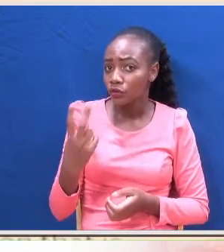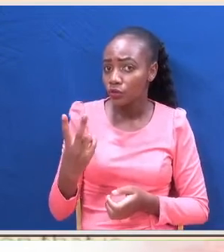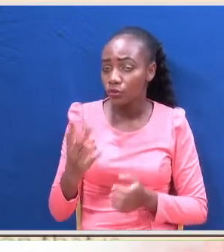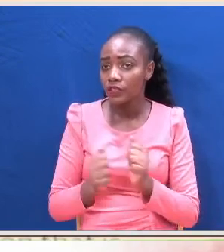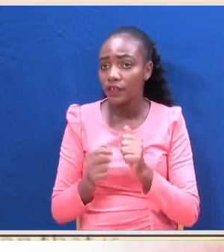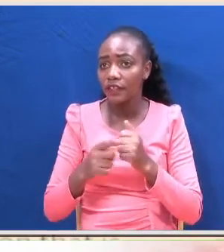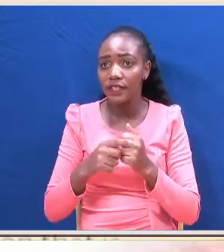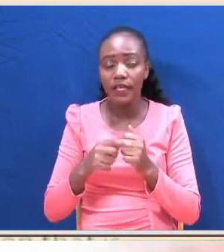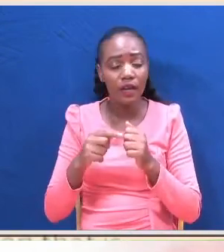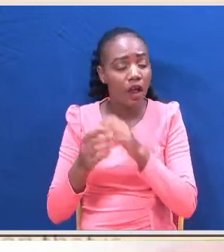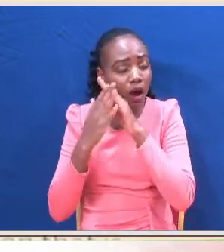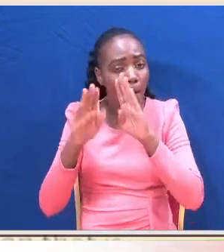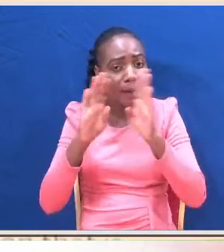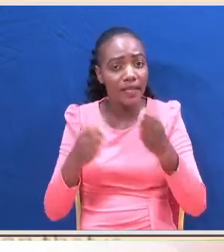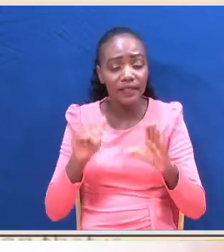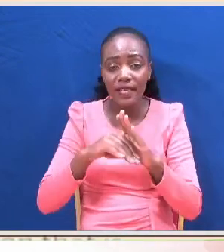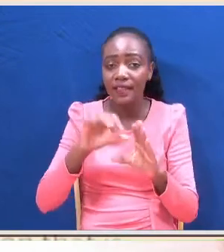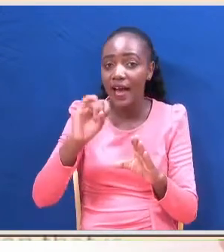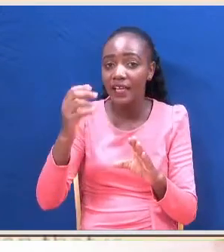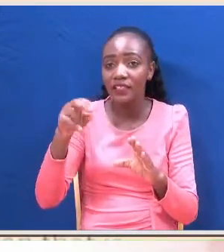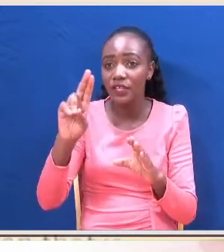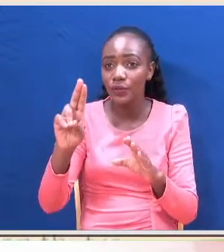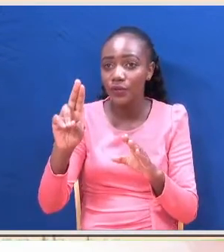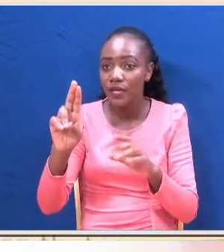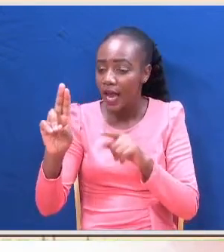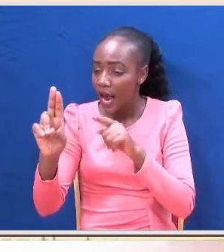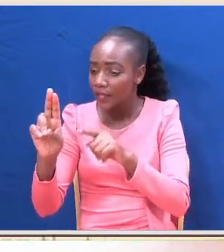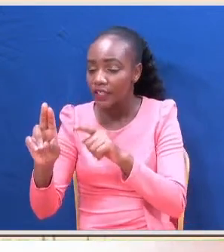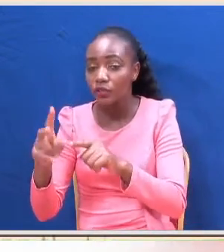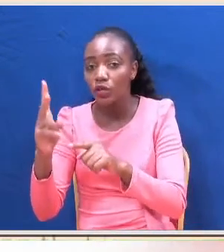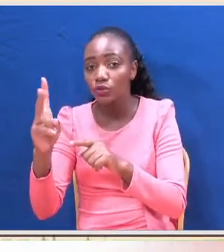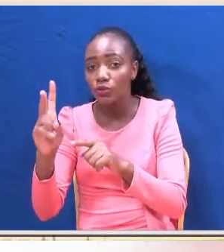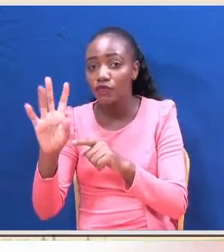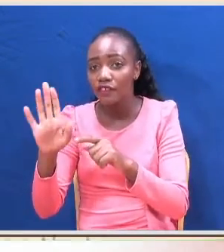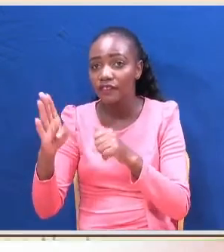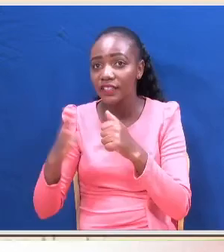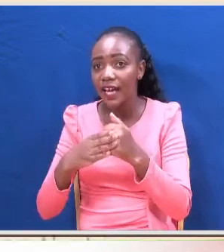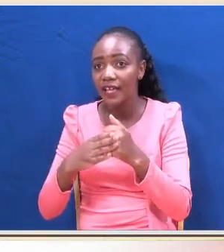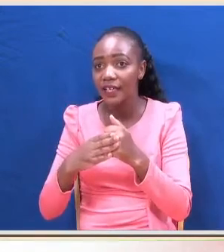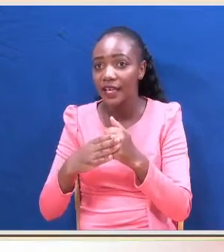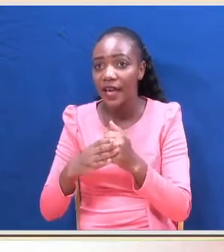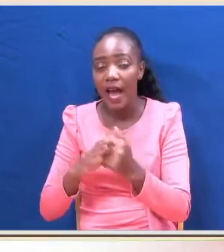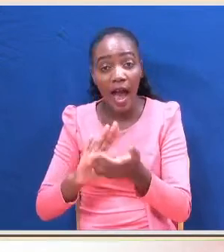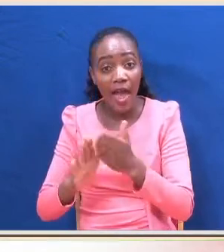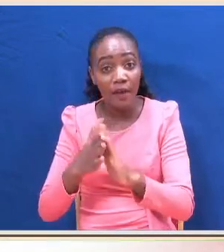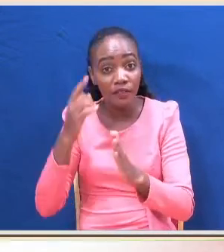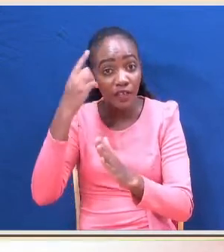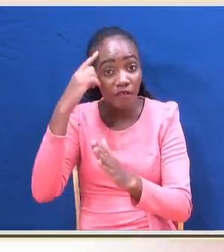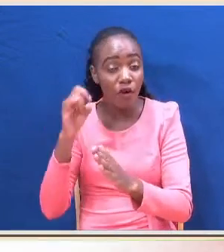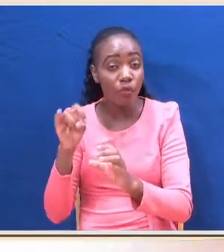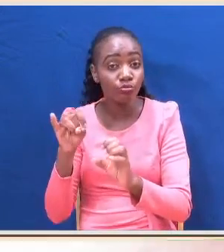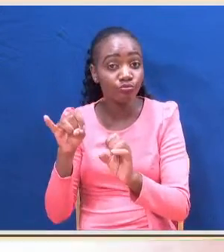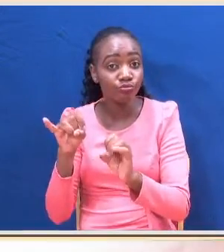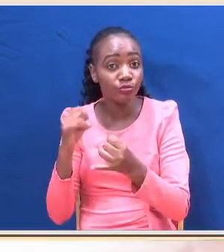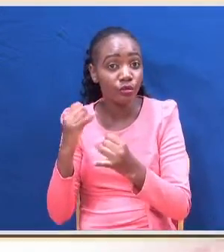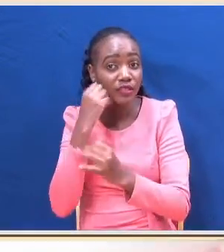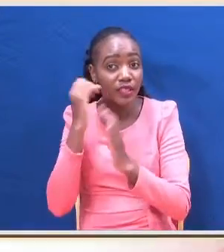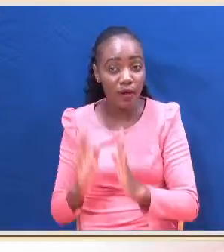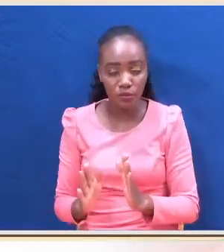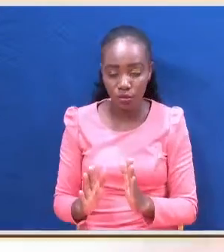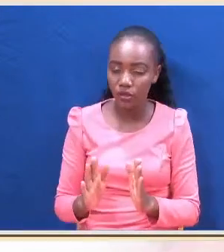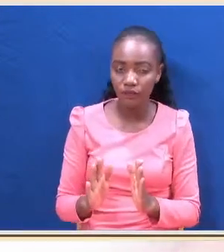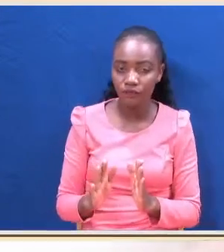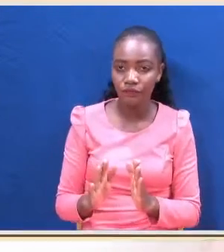the ICU, out of which 259 beds are available for new patients. So the lockdown countries are